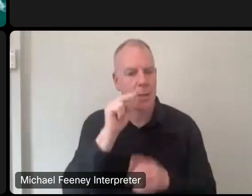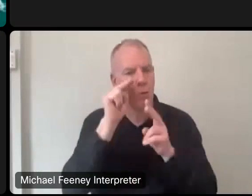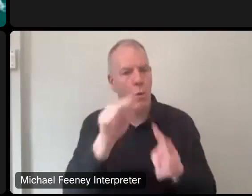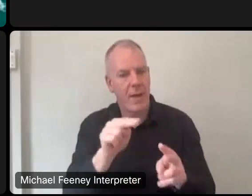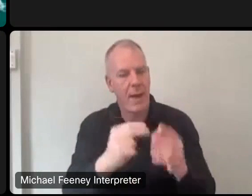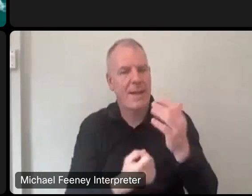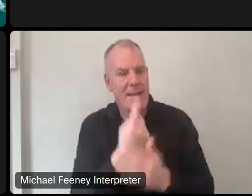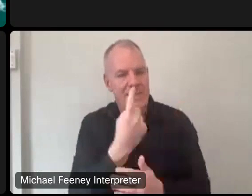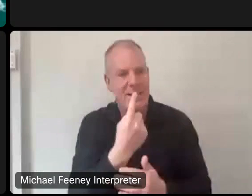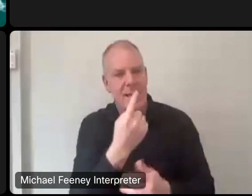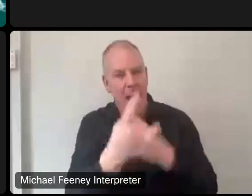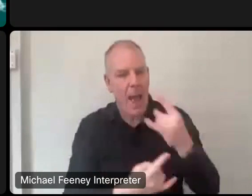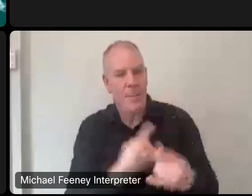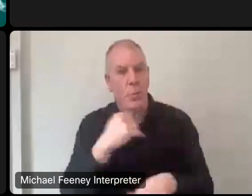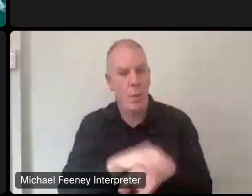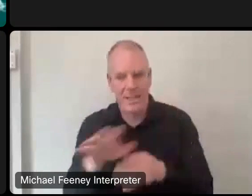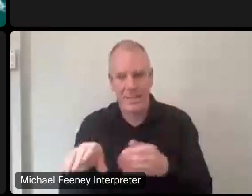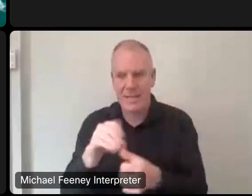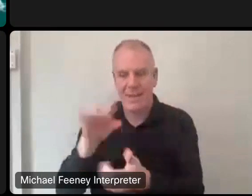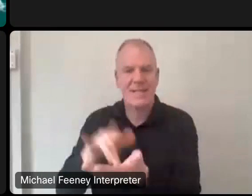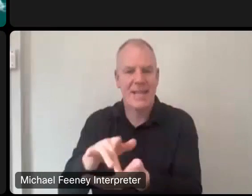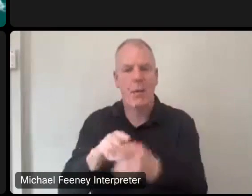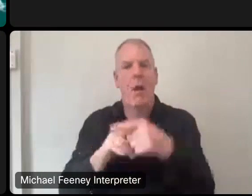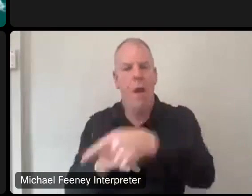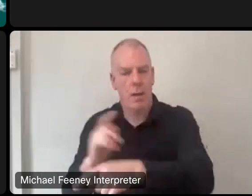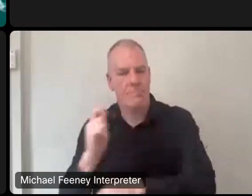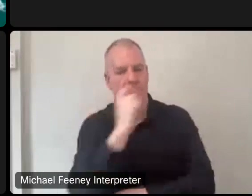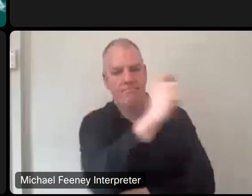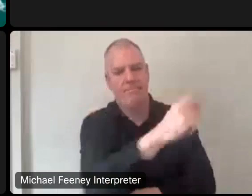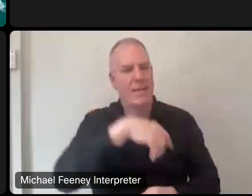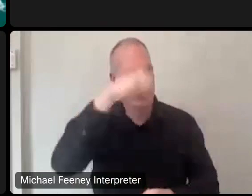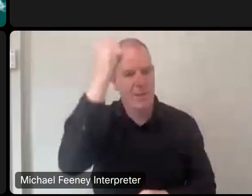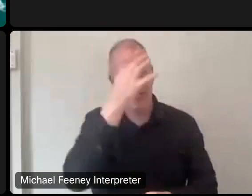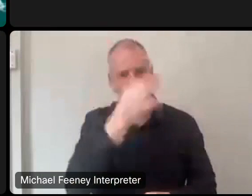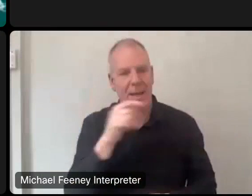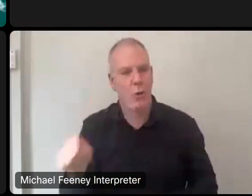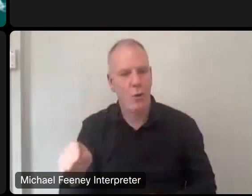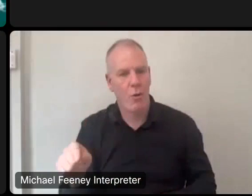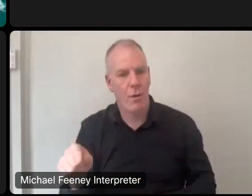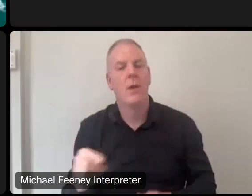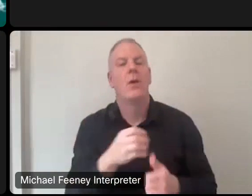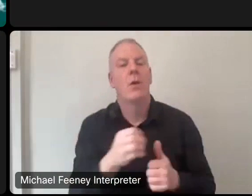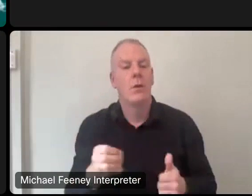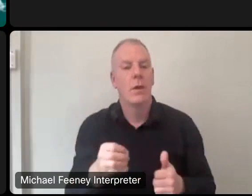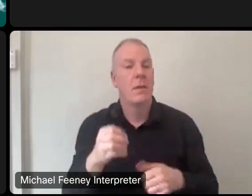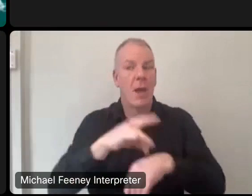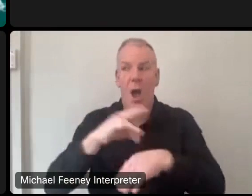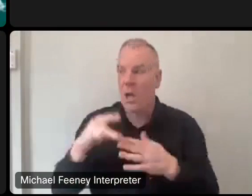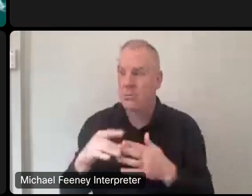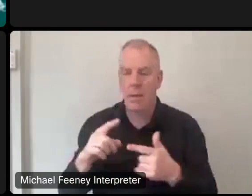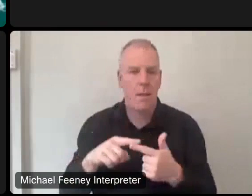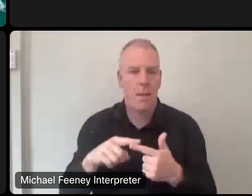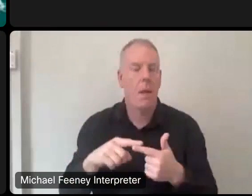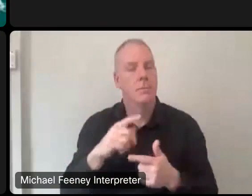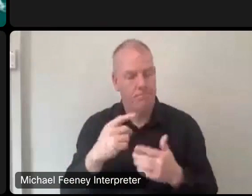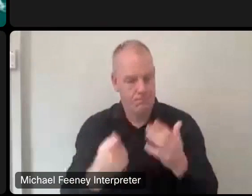in a designated centre, then that notification will be made to the Chief Inspector. And then in other centres like hospitals, for example, would be